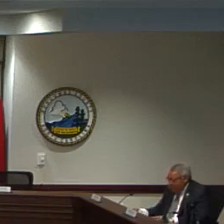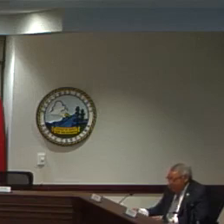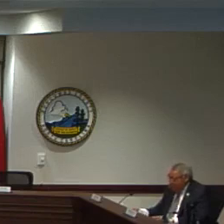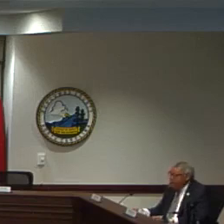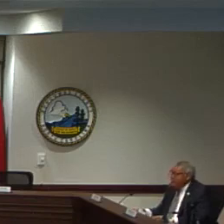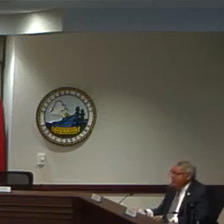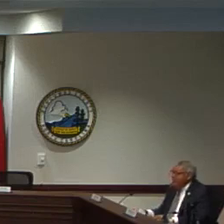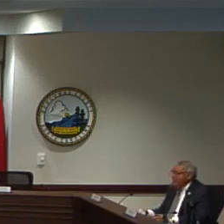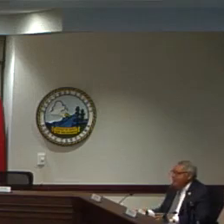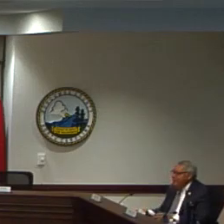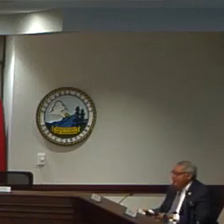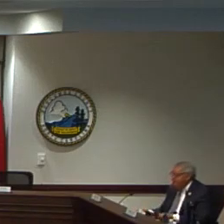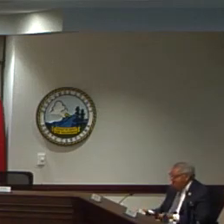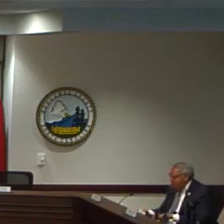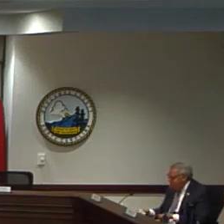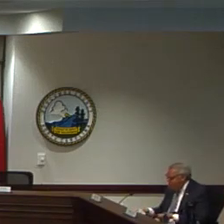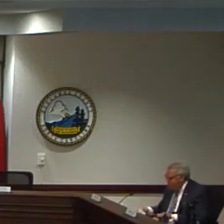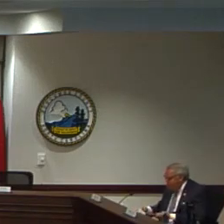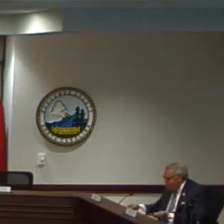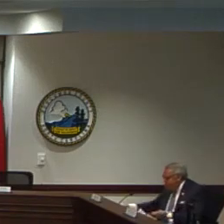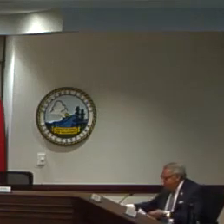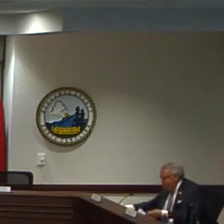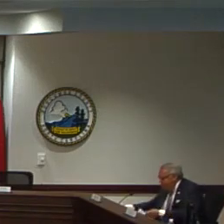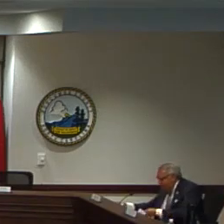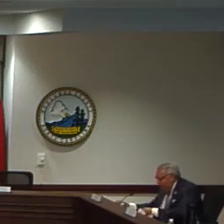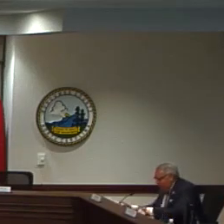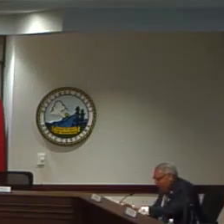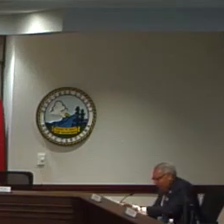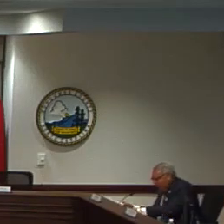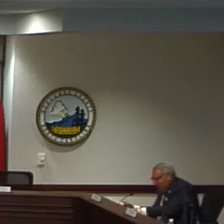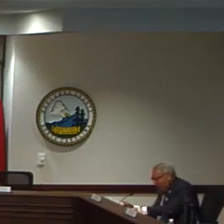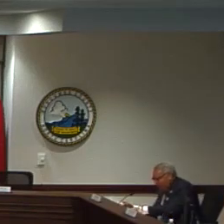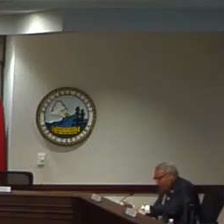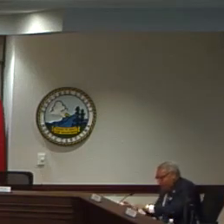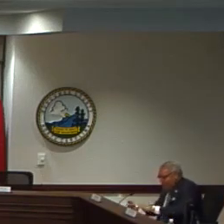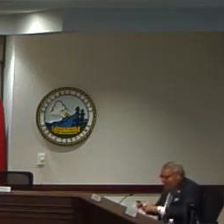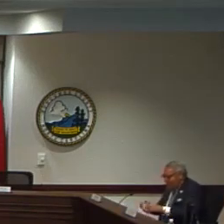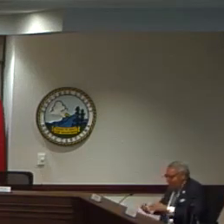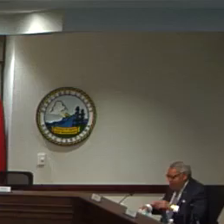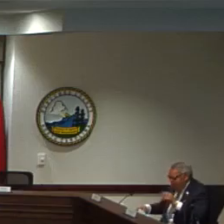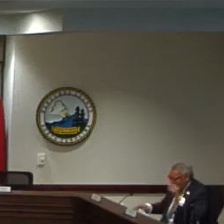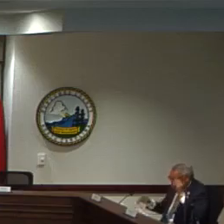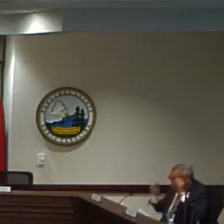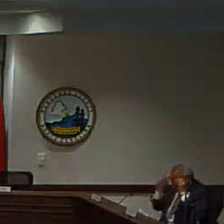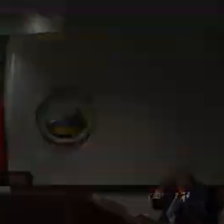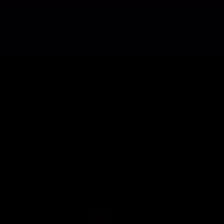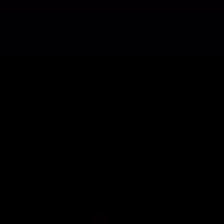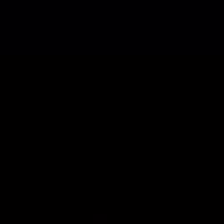address during the briefing? All right. Then I think we are adjourned, and we will be back at 5:00.